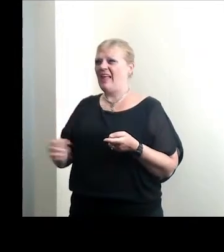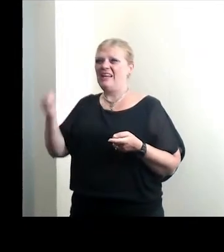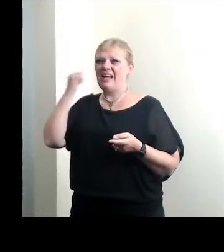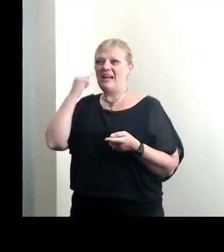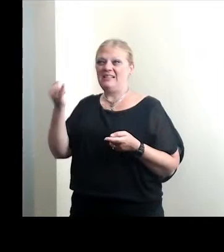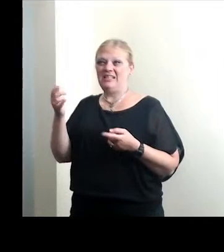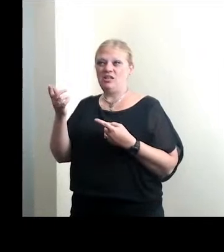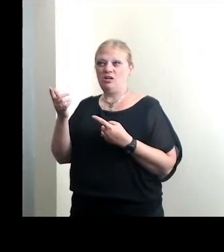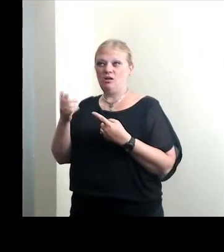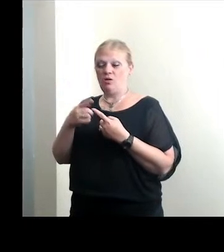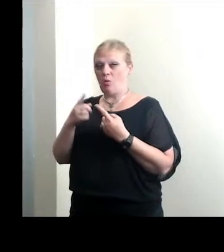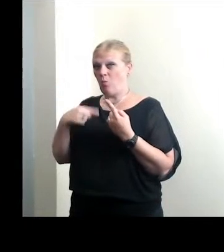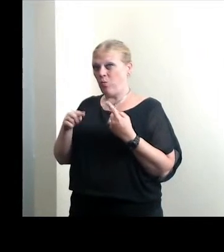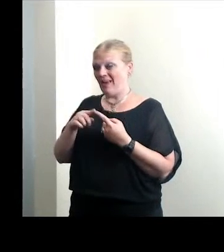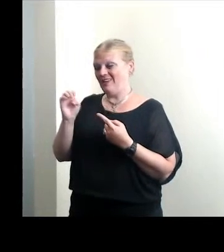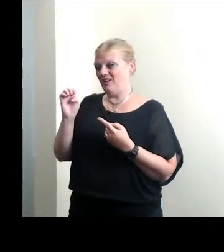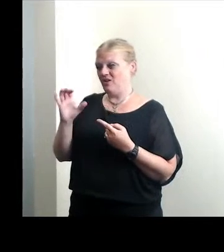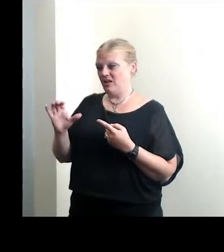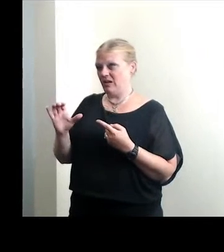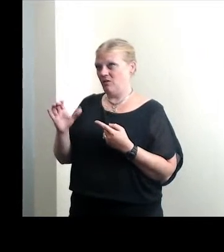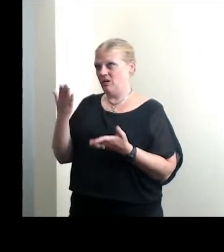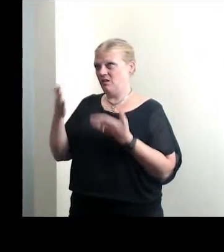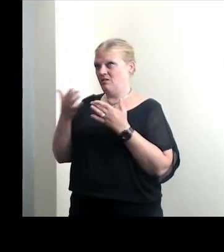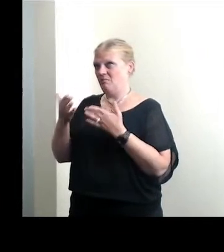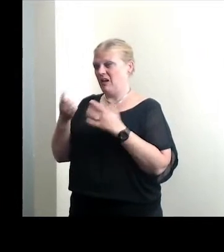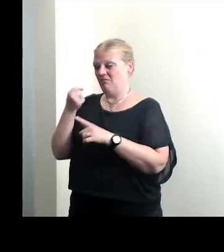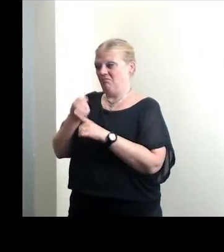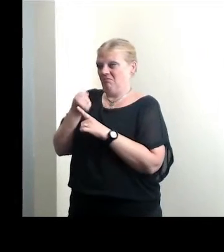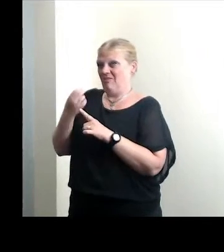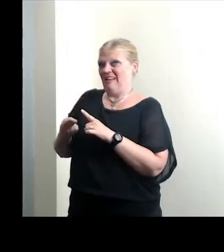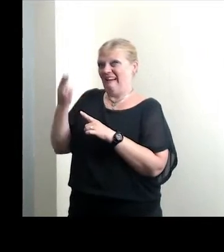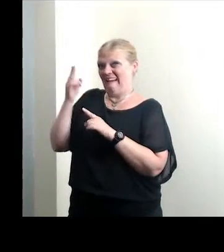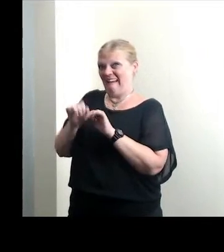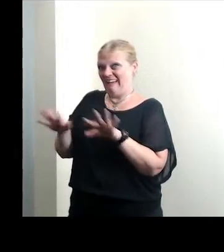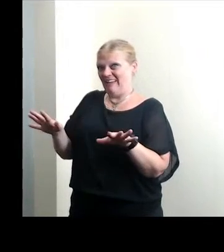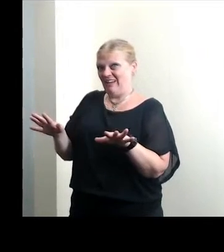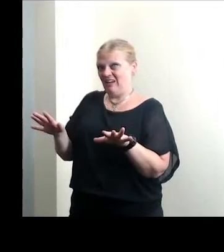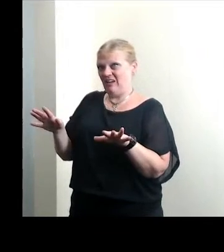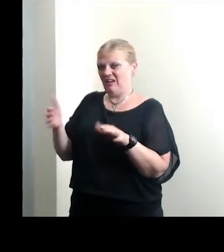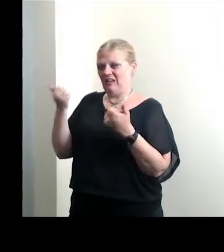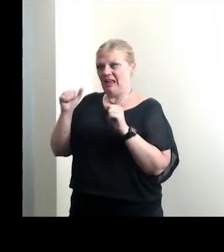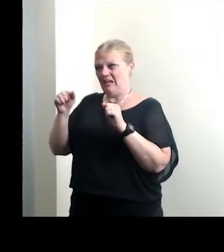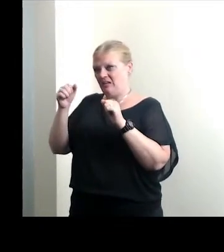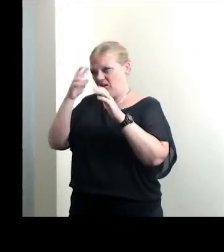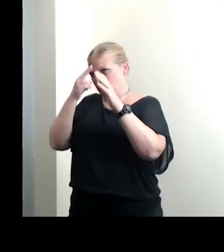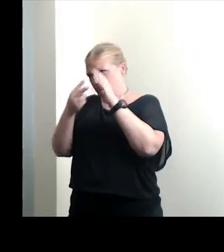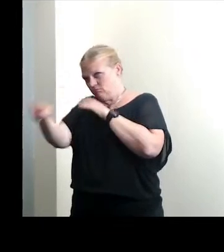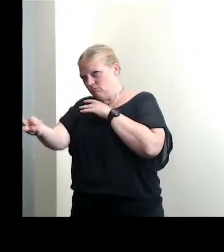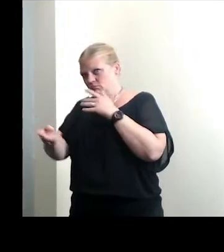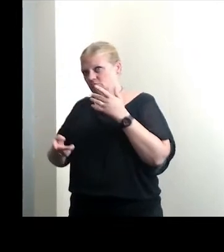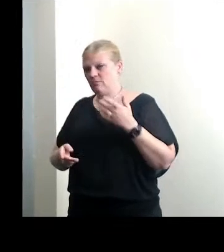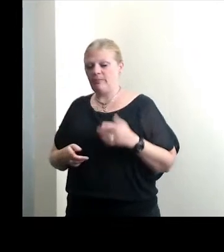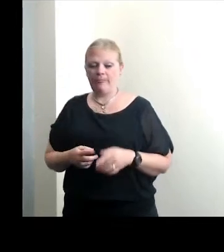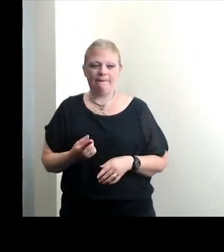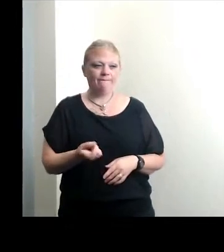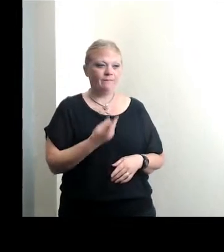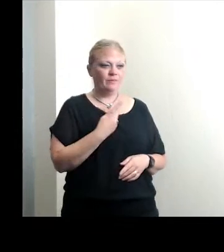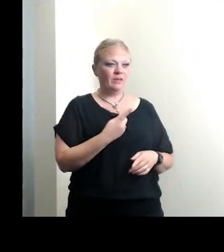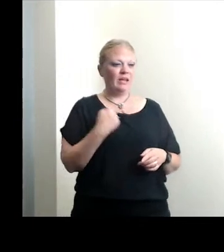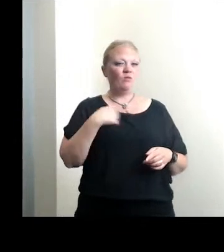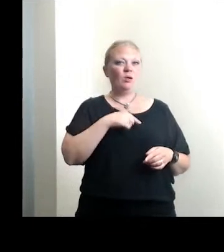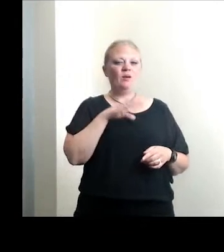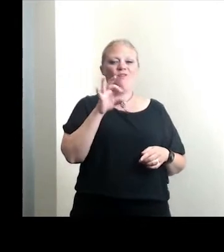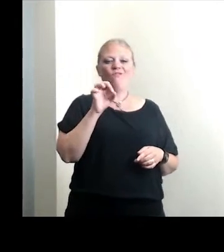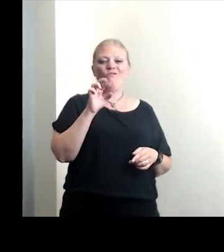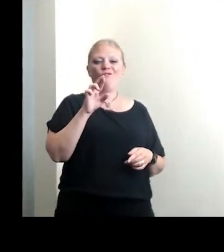to when Erie County could possibly hit high transmission? Have you been doing any forecasting on that? The question is, have we been